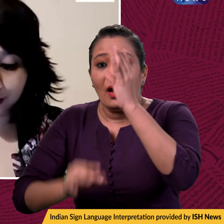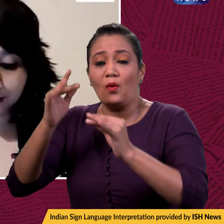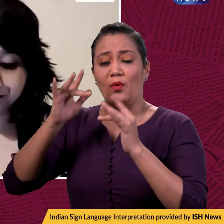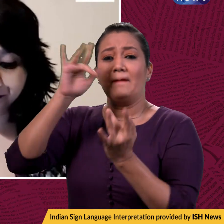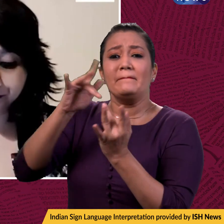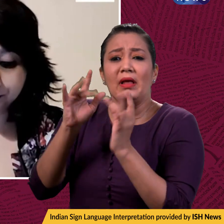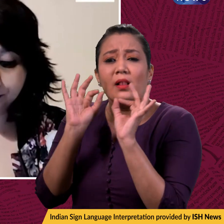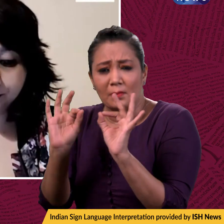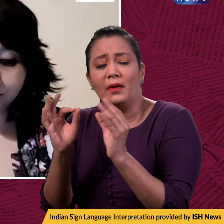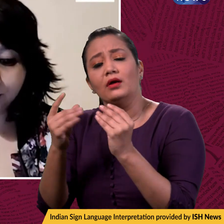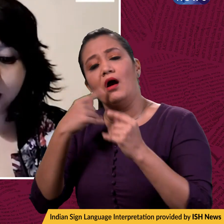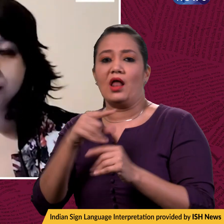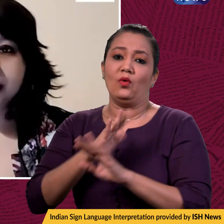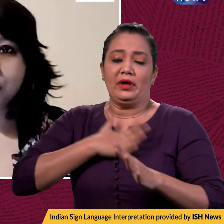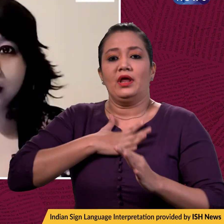air quality.